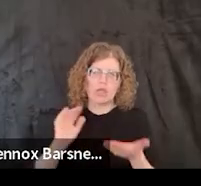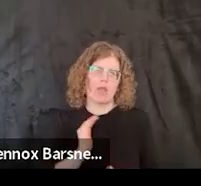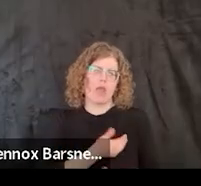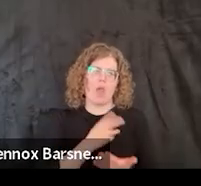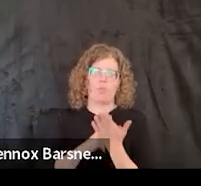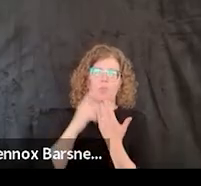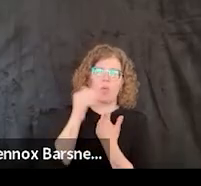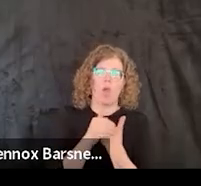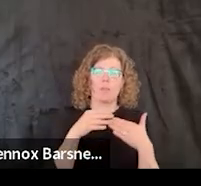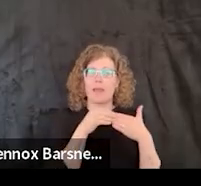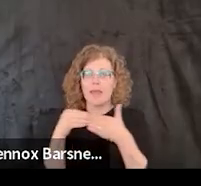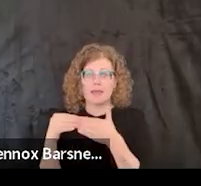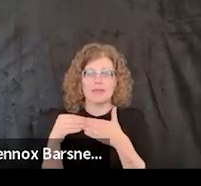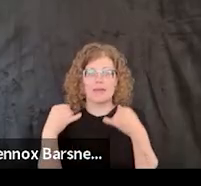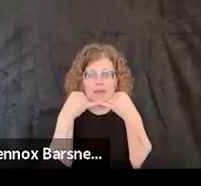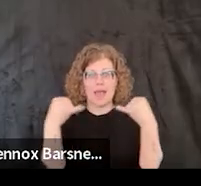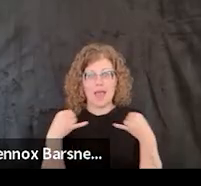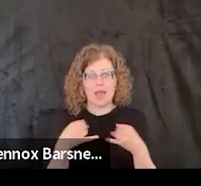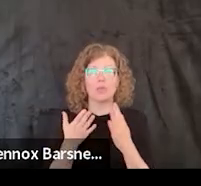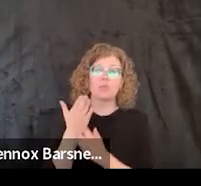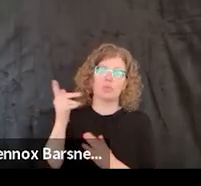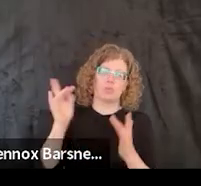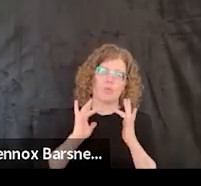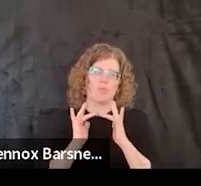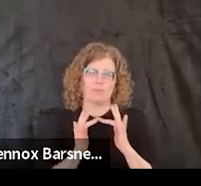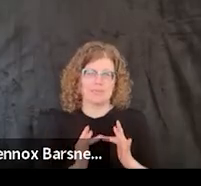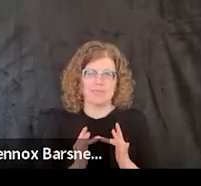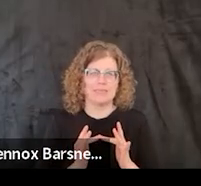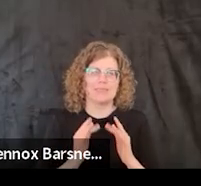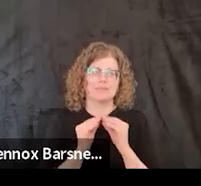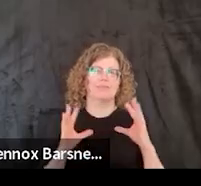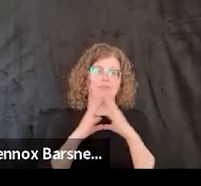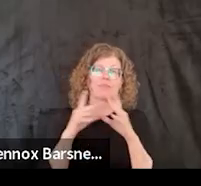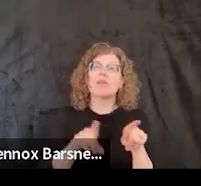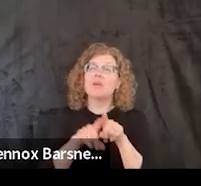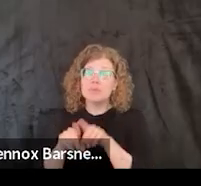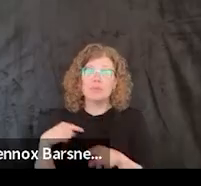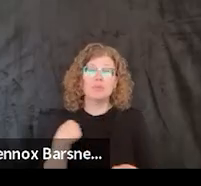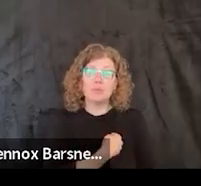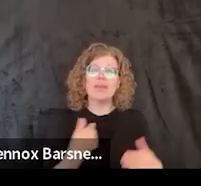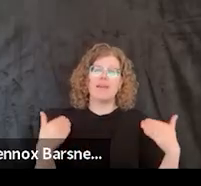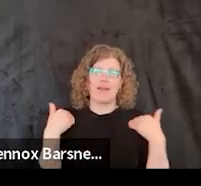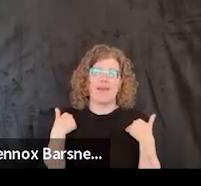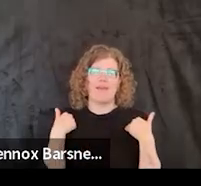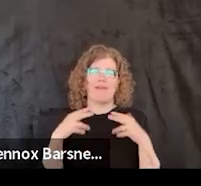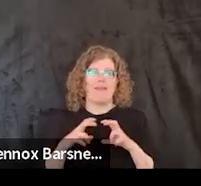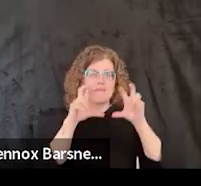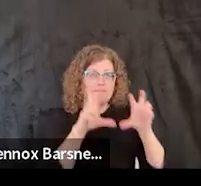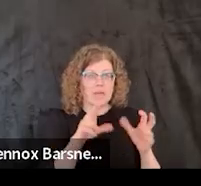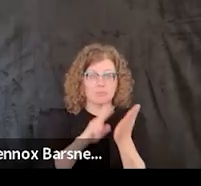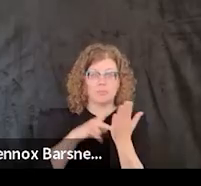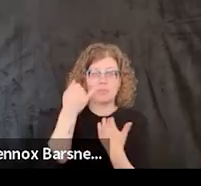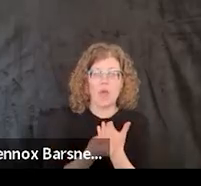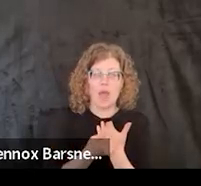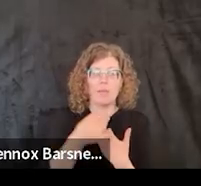website, as well as our investment program FAQs, frequently asked questions.